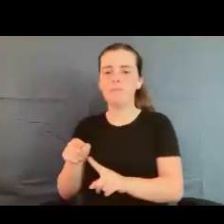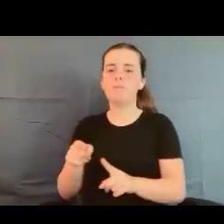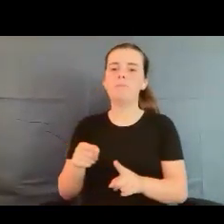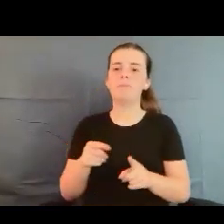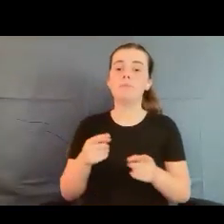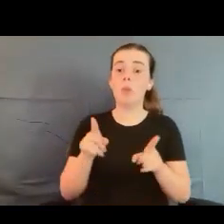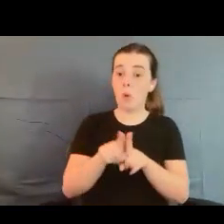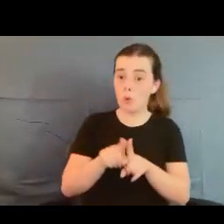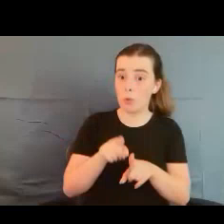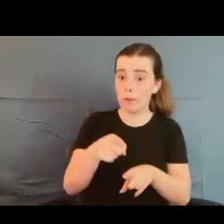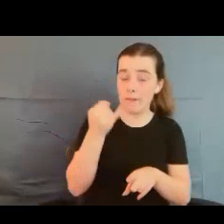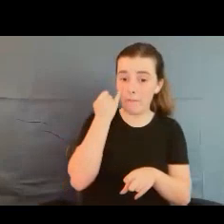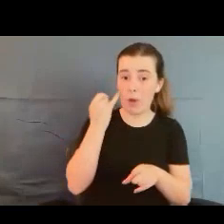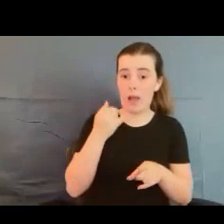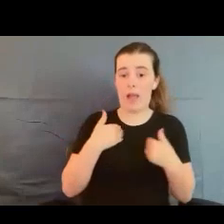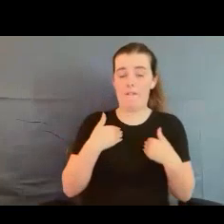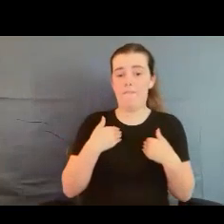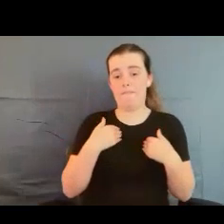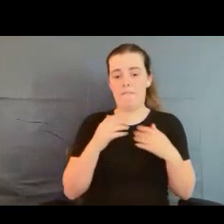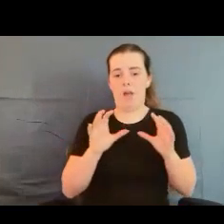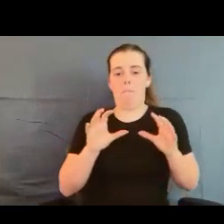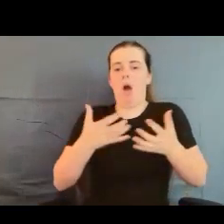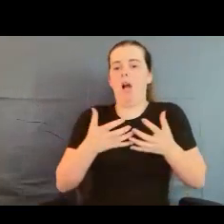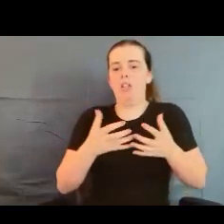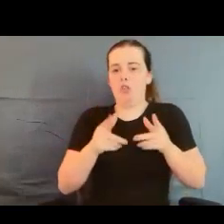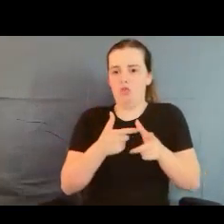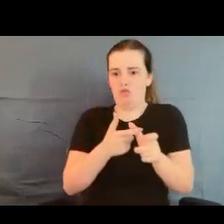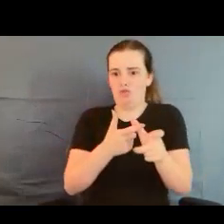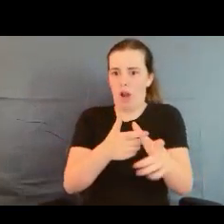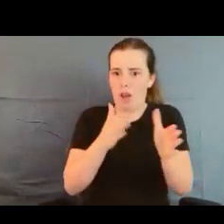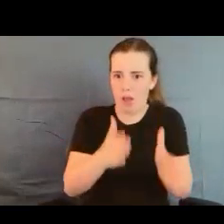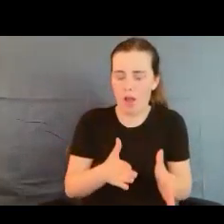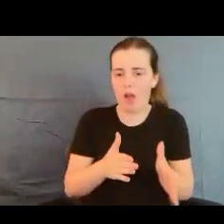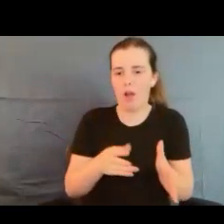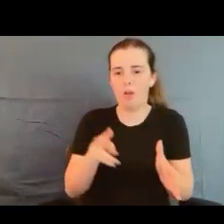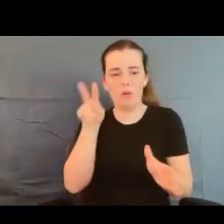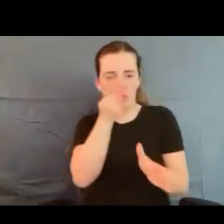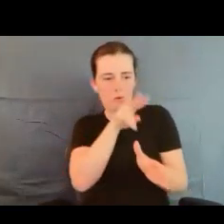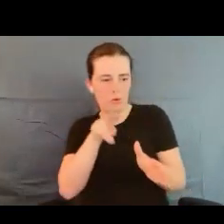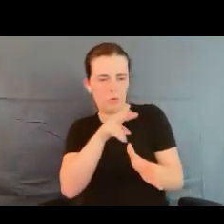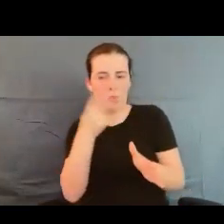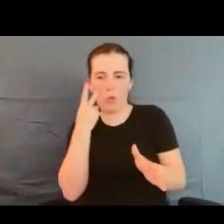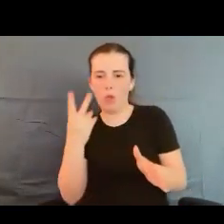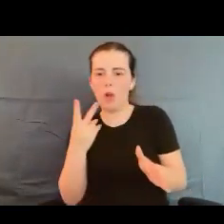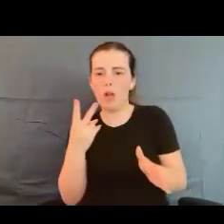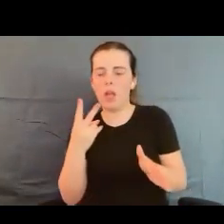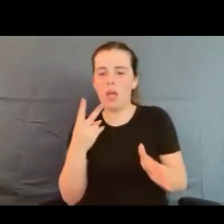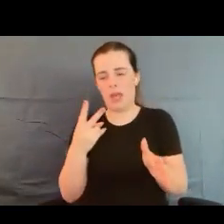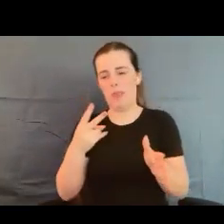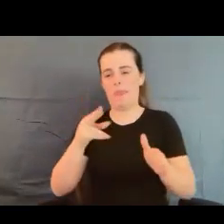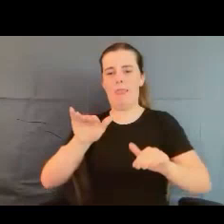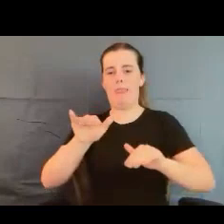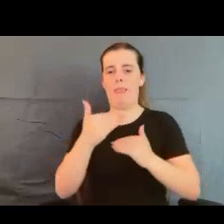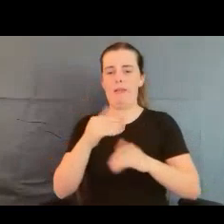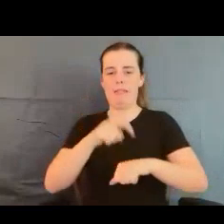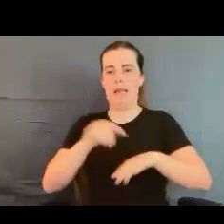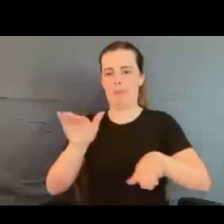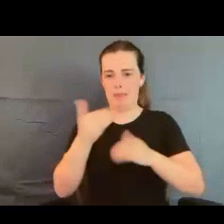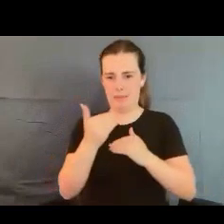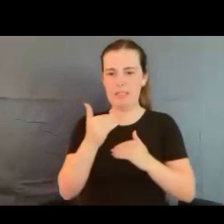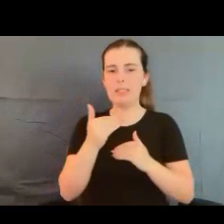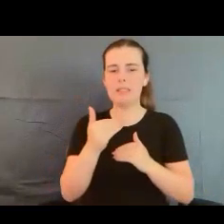party runner, looking at the cutoff times and pacing a little bit off of those cutoff times, giving yourself a little bit of buffer can help. The